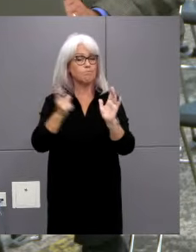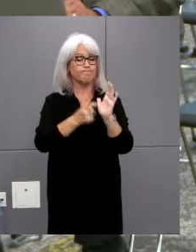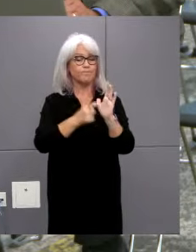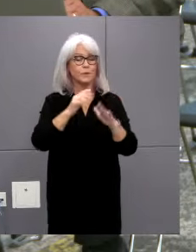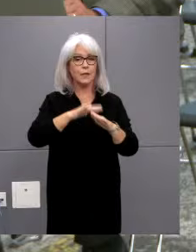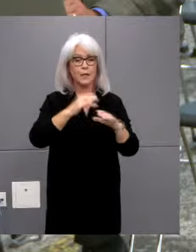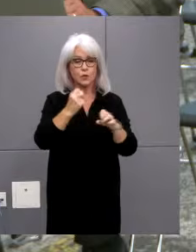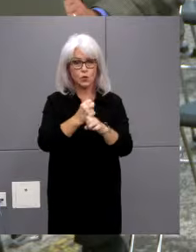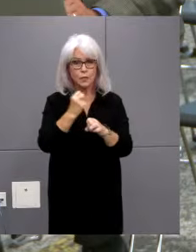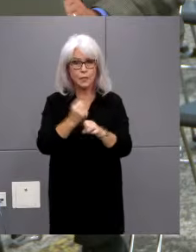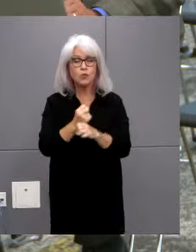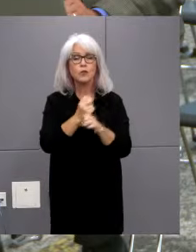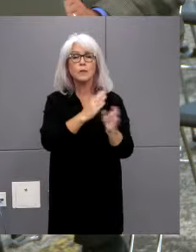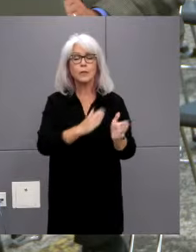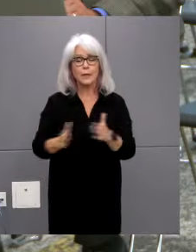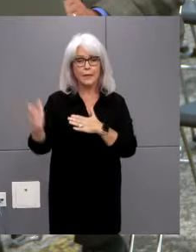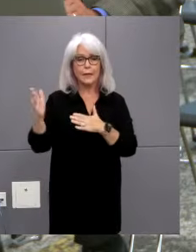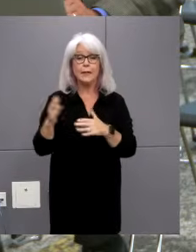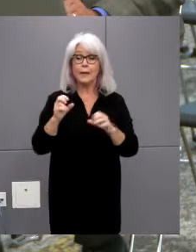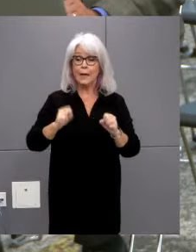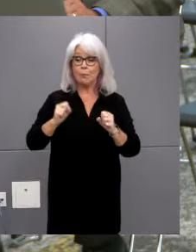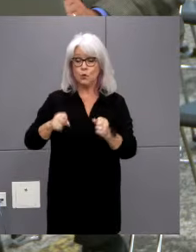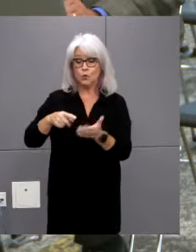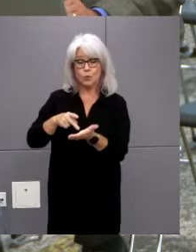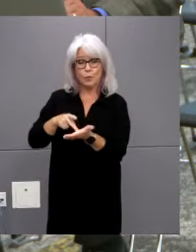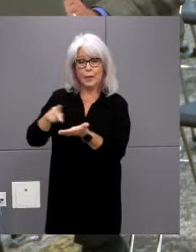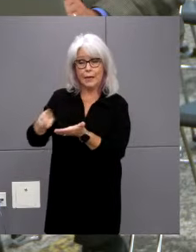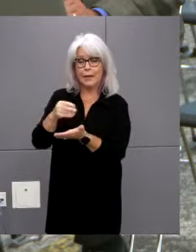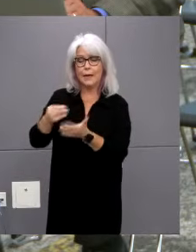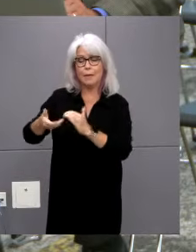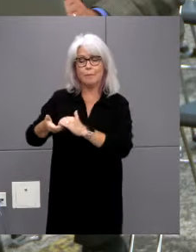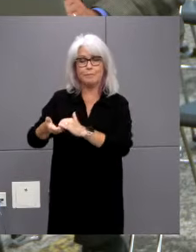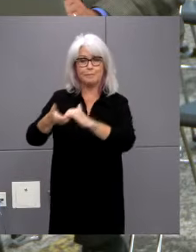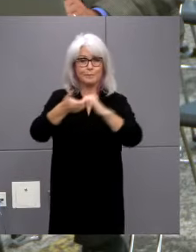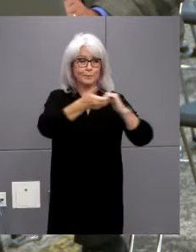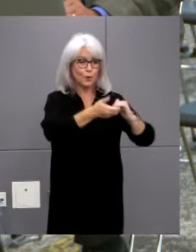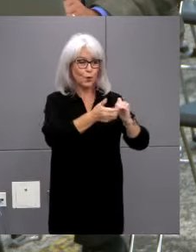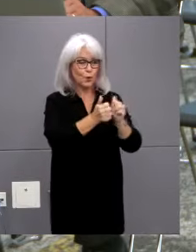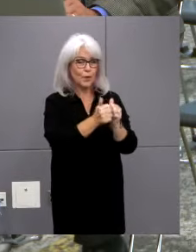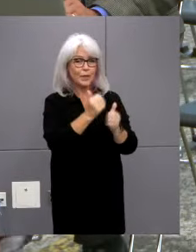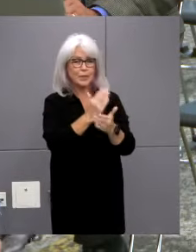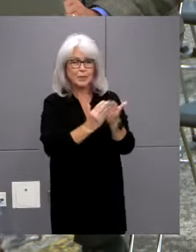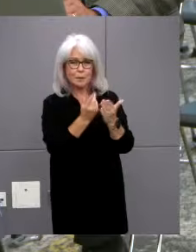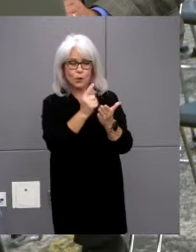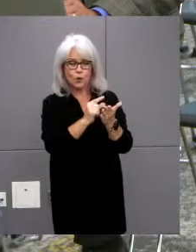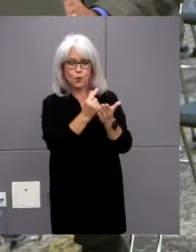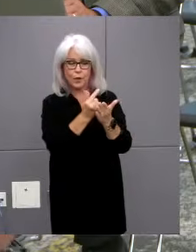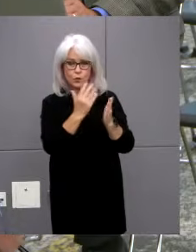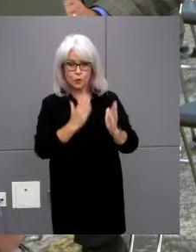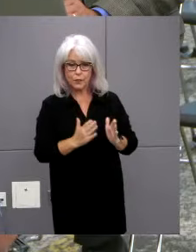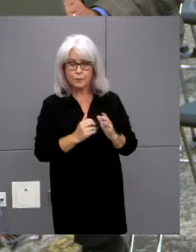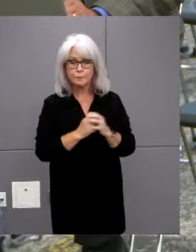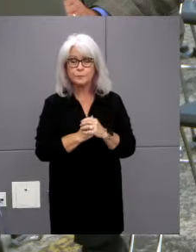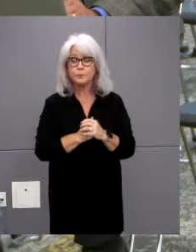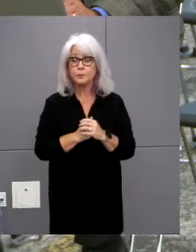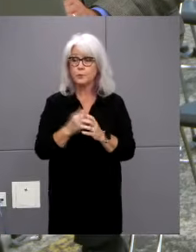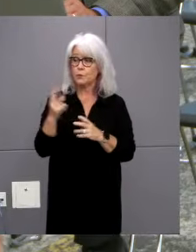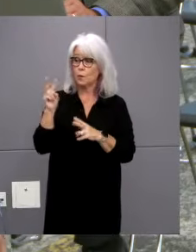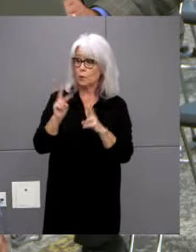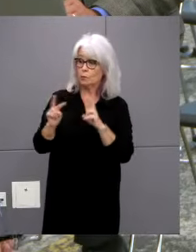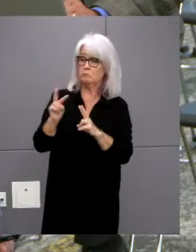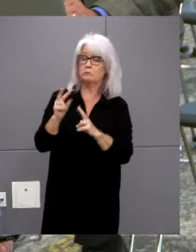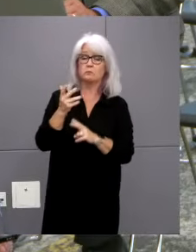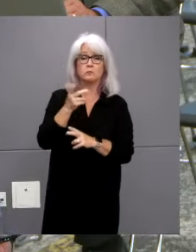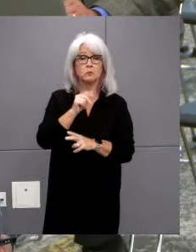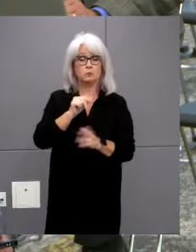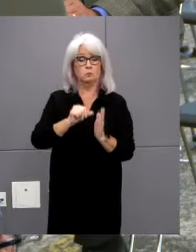was affordability, right, and opportunity, and then also partnerships for some of the graduates. I was so impressed by the young people getting awarded up